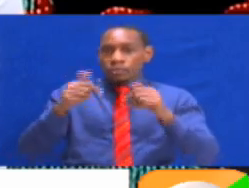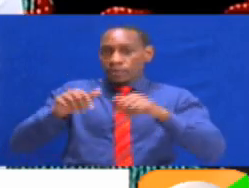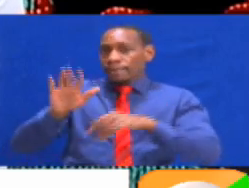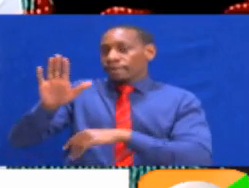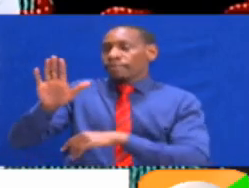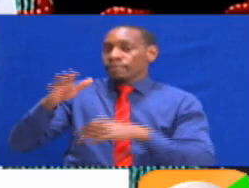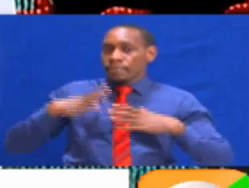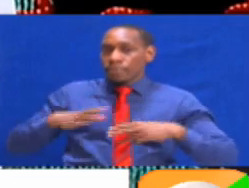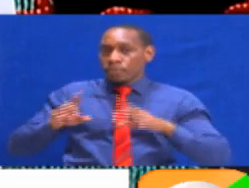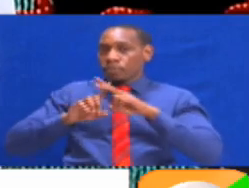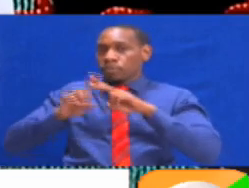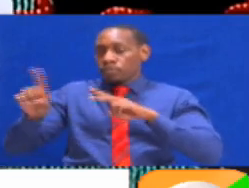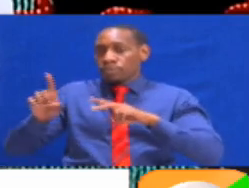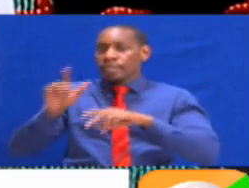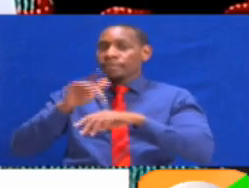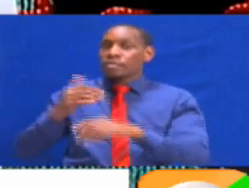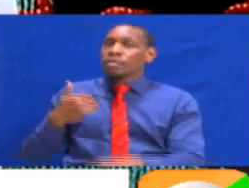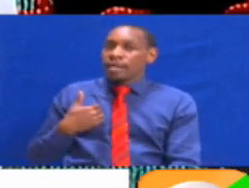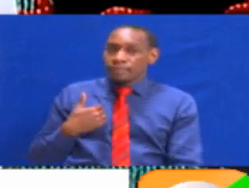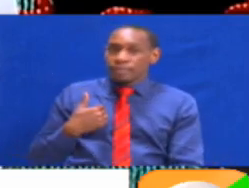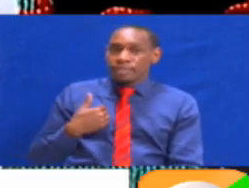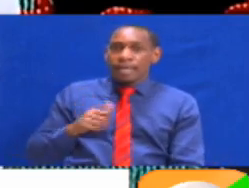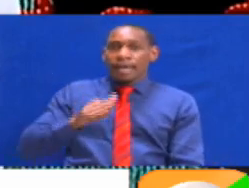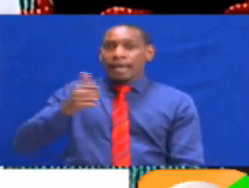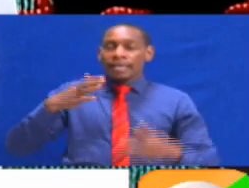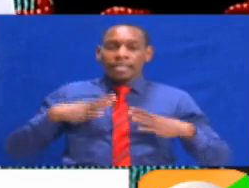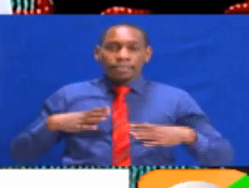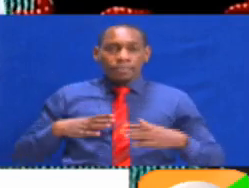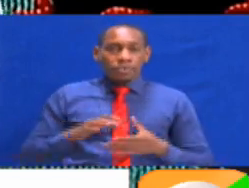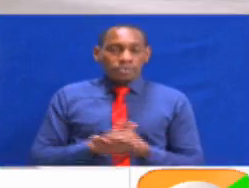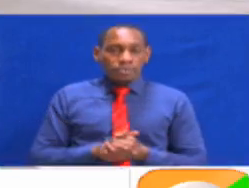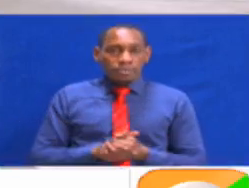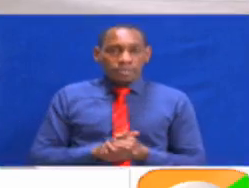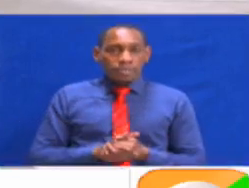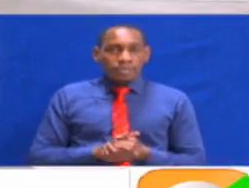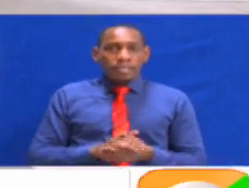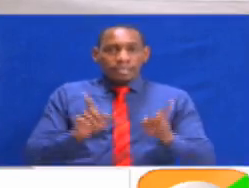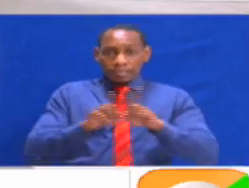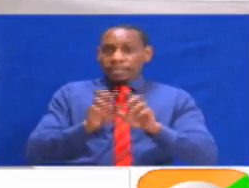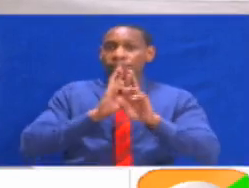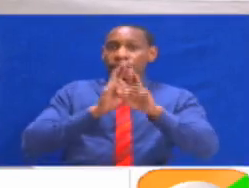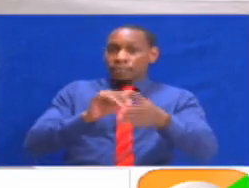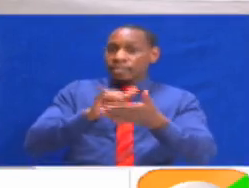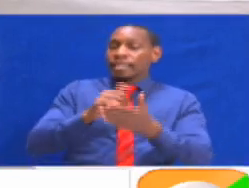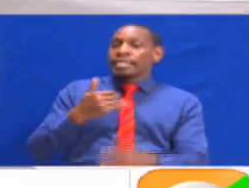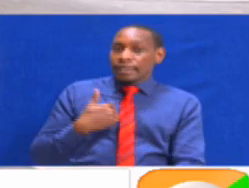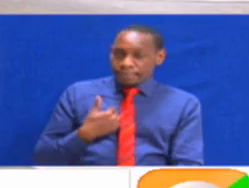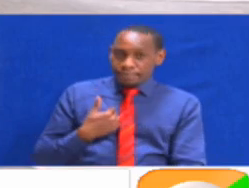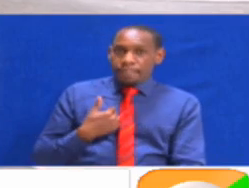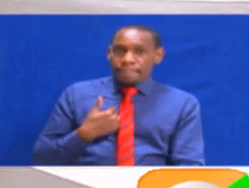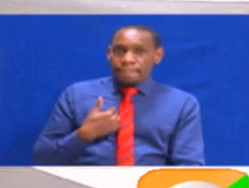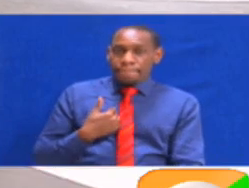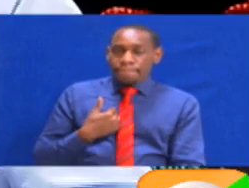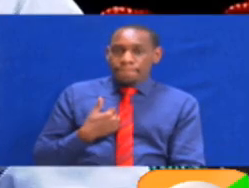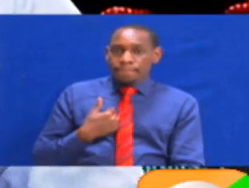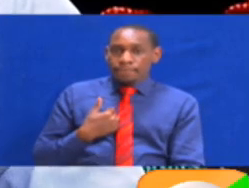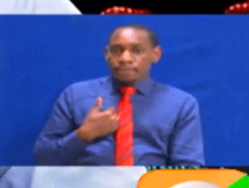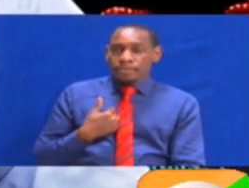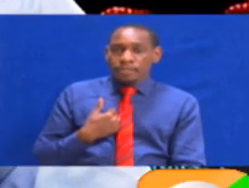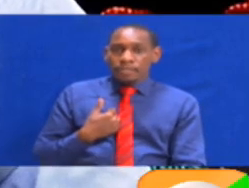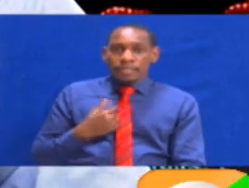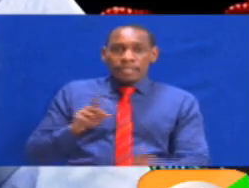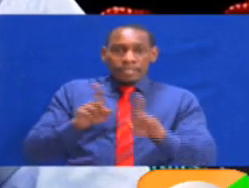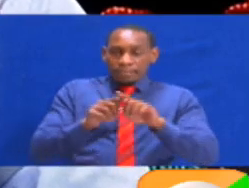of infected people. We had people who left. Those are just the ones we report, isn't it? Those are just the ones we report. Yeah. And how